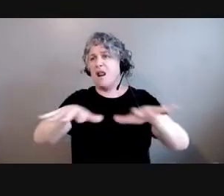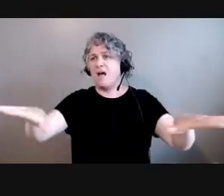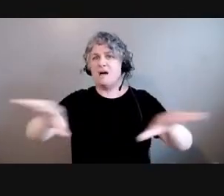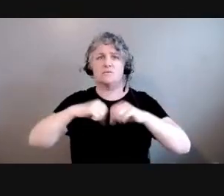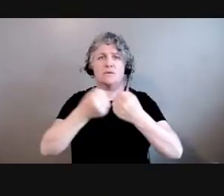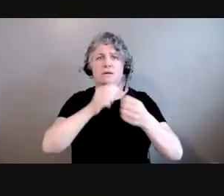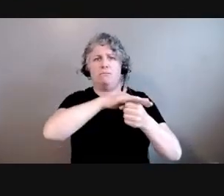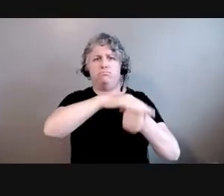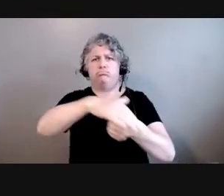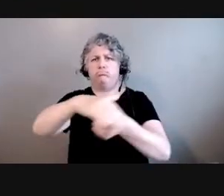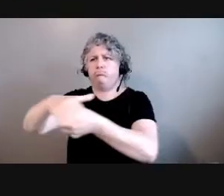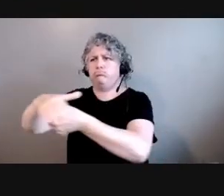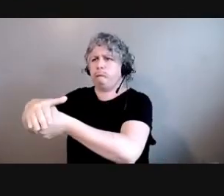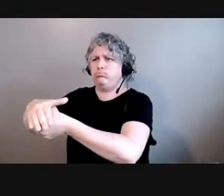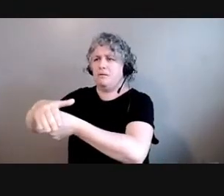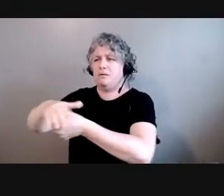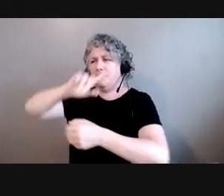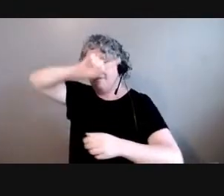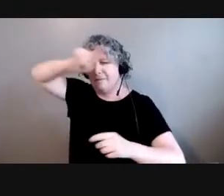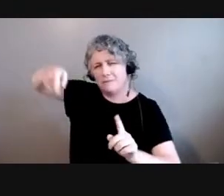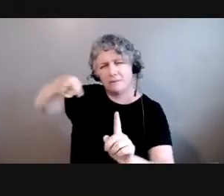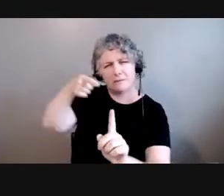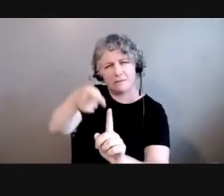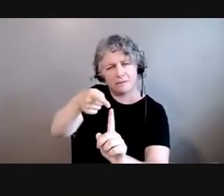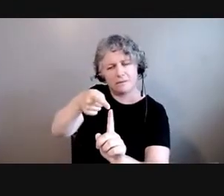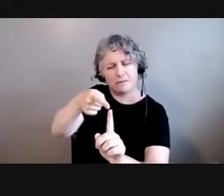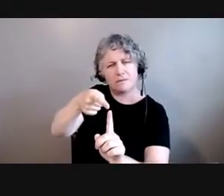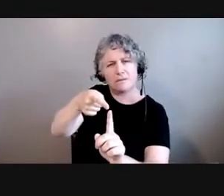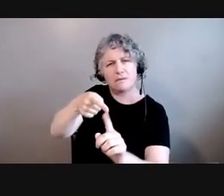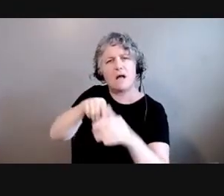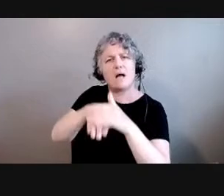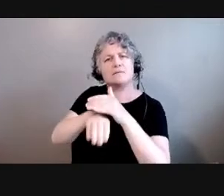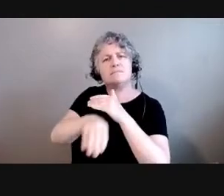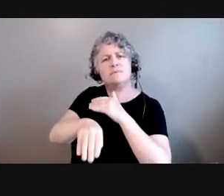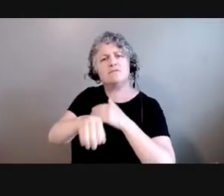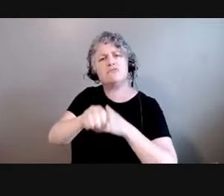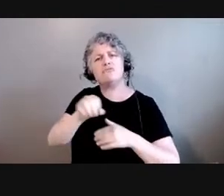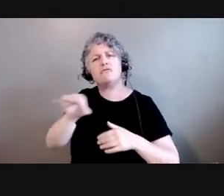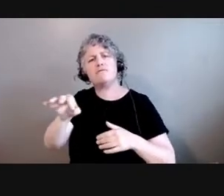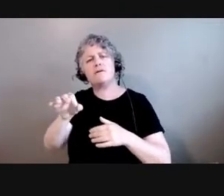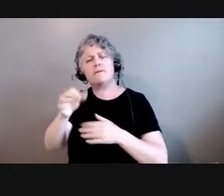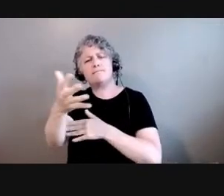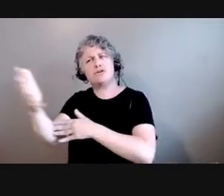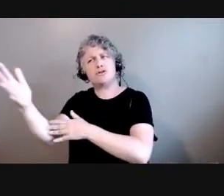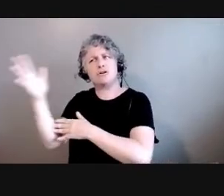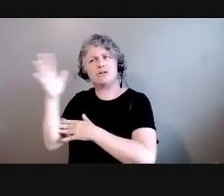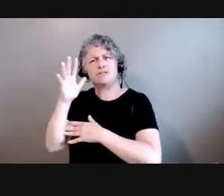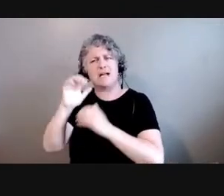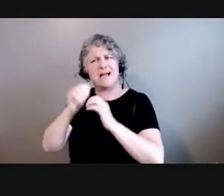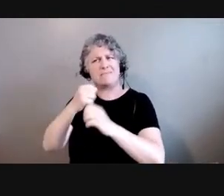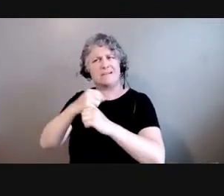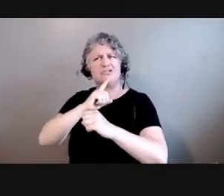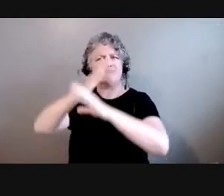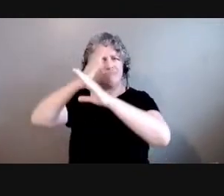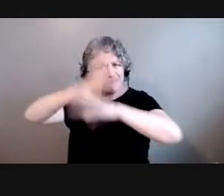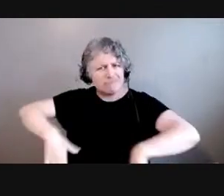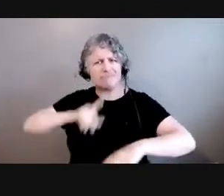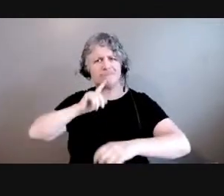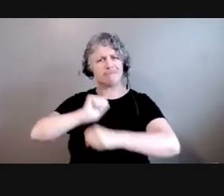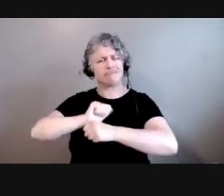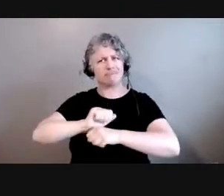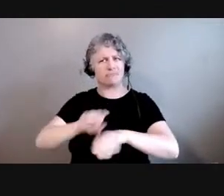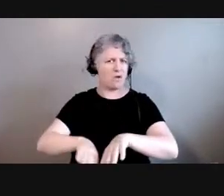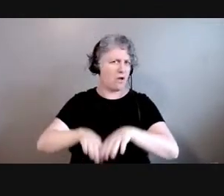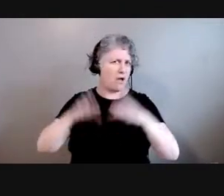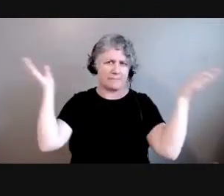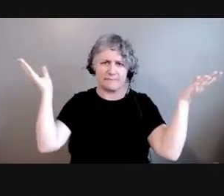we circle back to the conversation around the accessibility of parks and how to ensure the accessibility of parks.